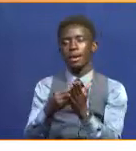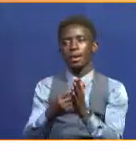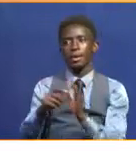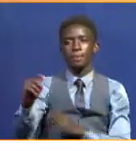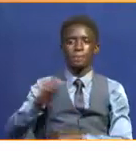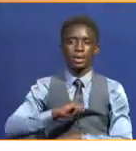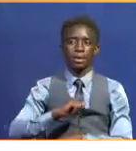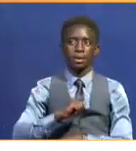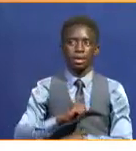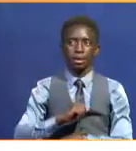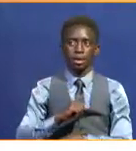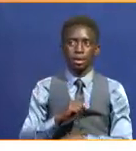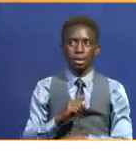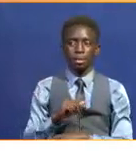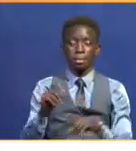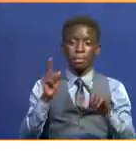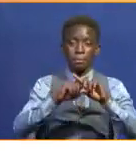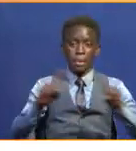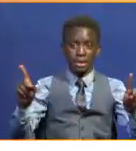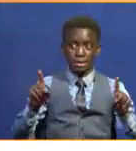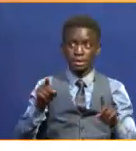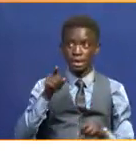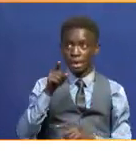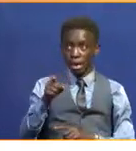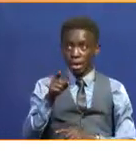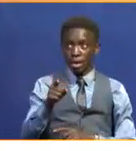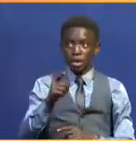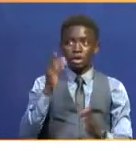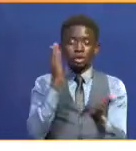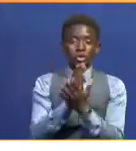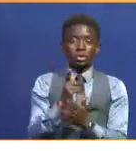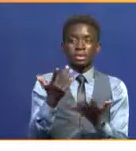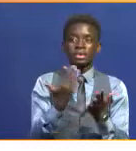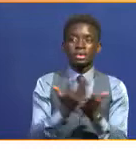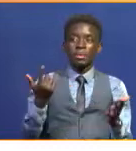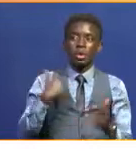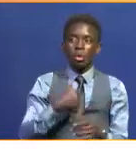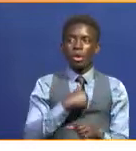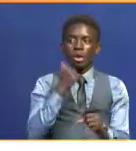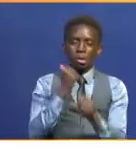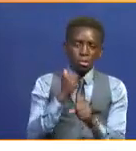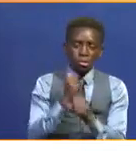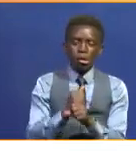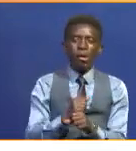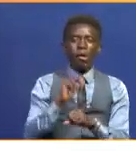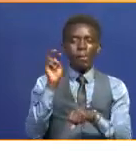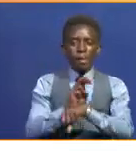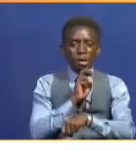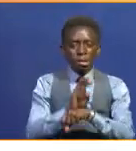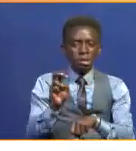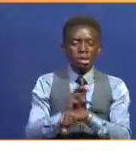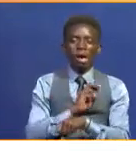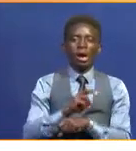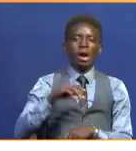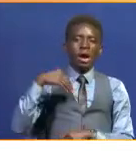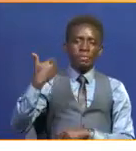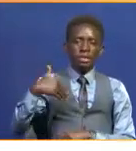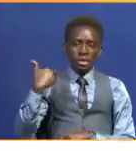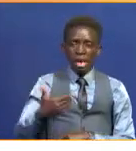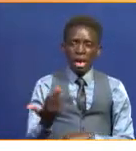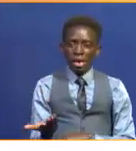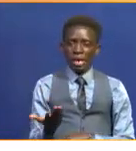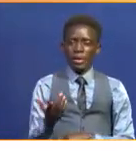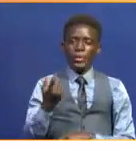day. Mm-hmm. But this being something that we're doing and monitoring on a daily basis, then we're able